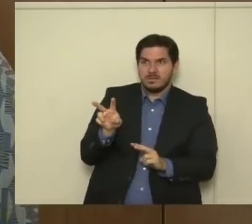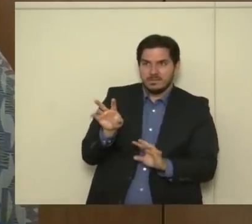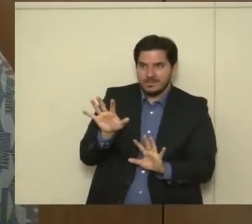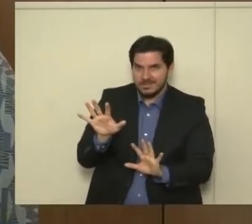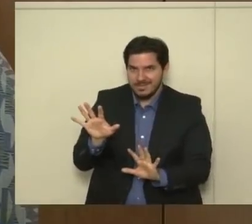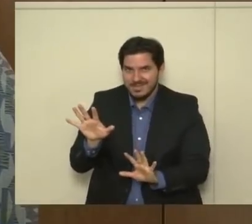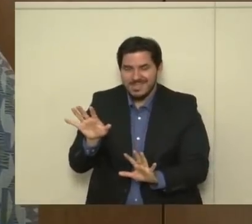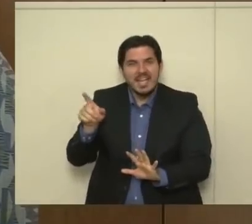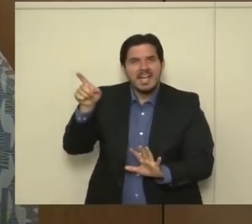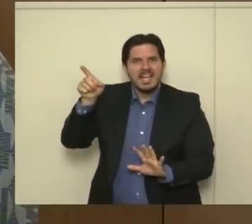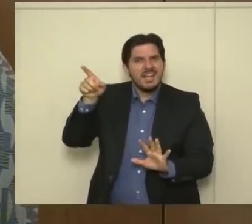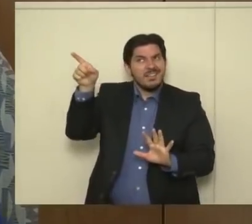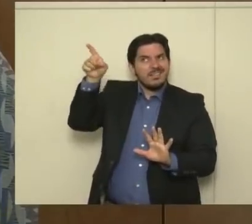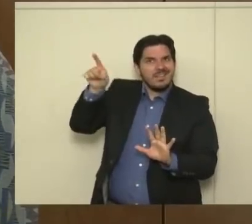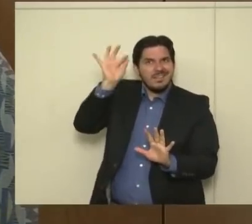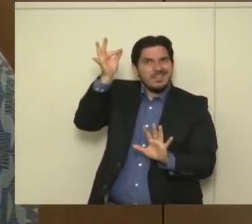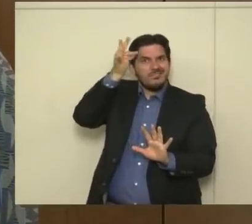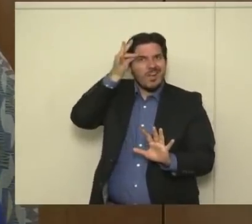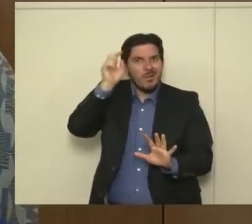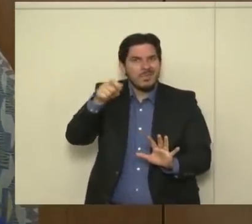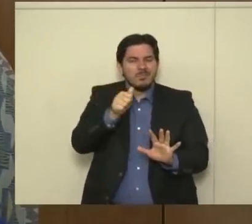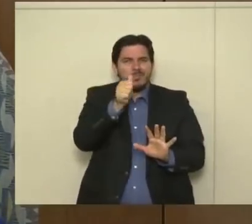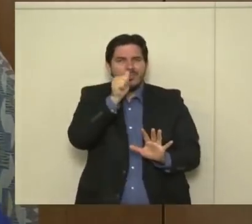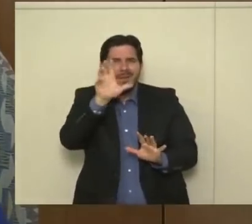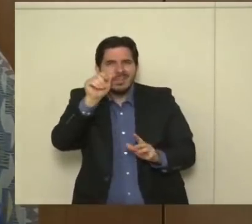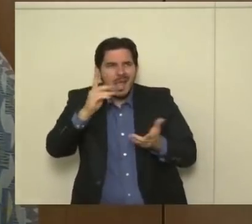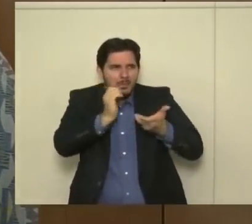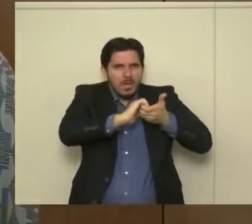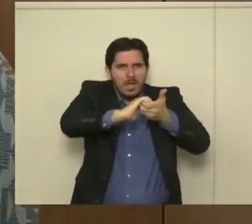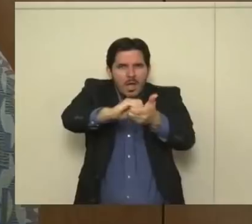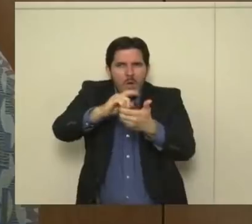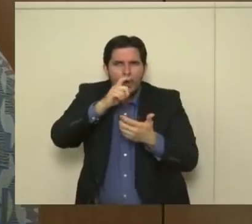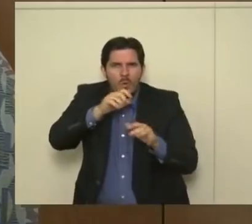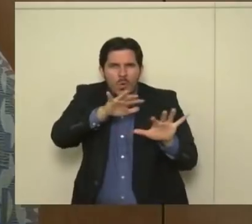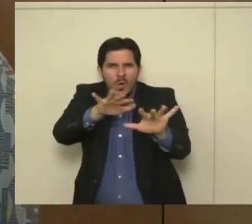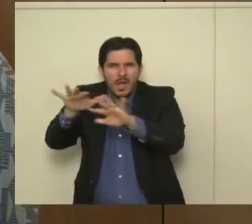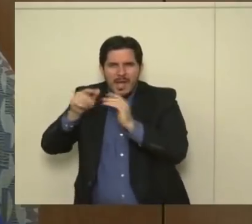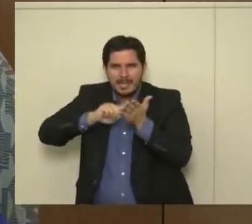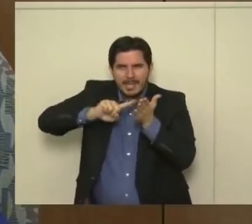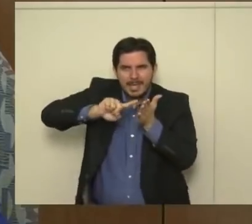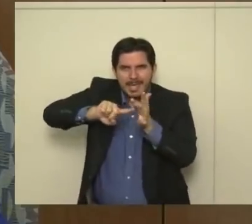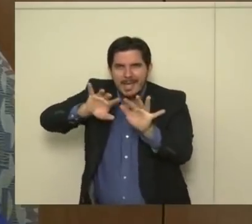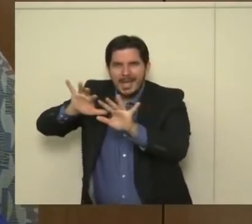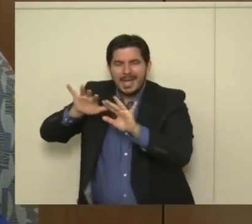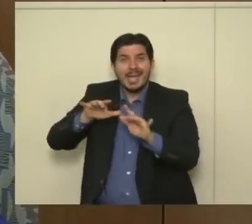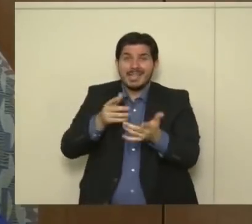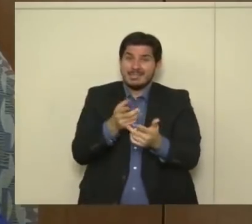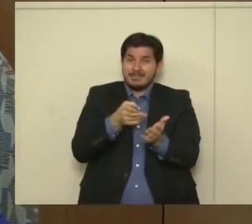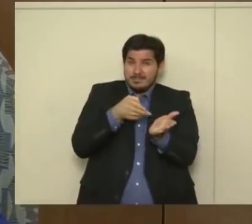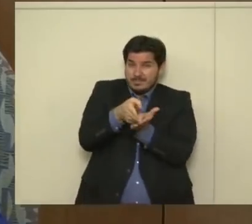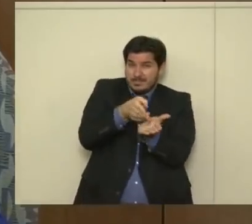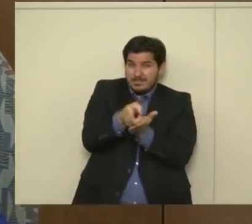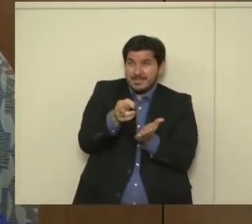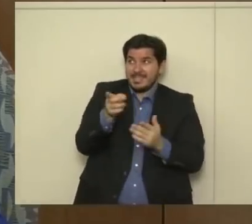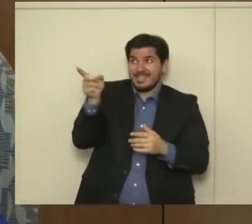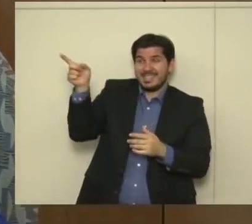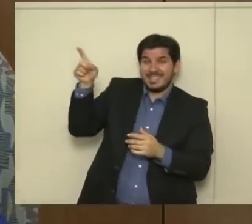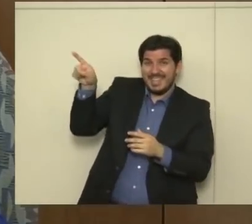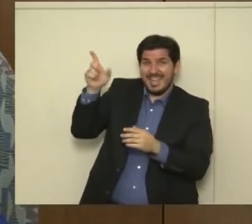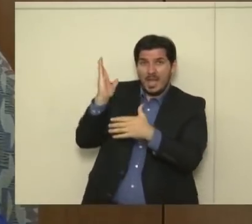private lab partners, or they frankly interfere in